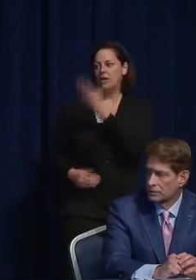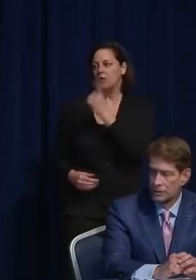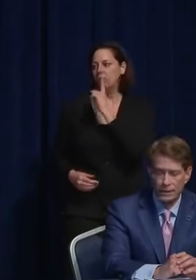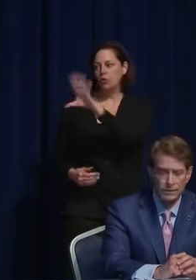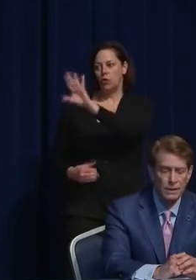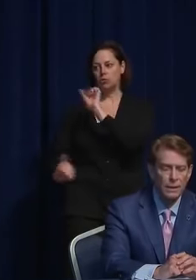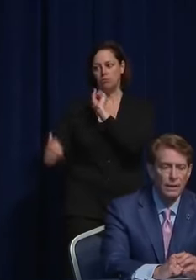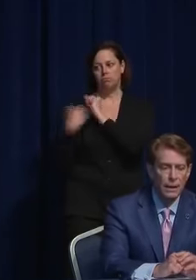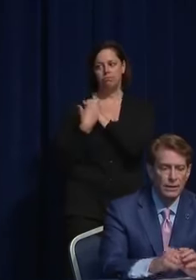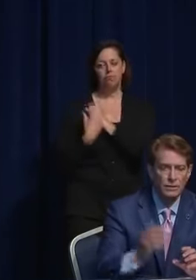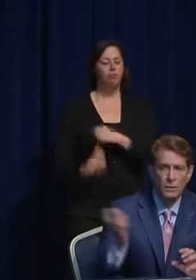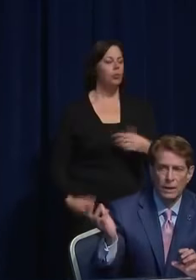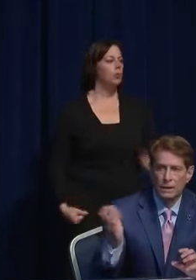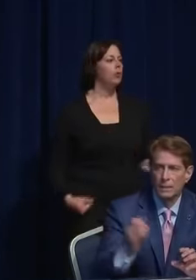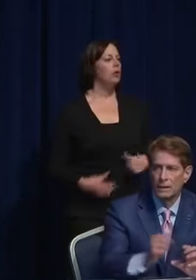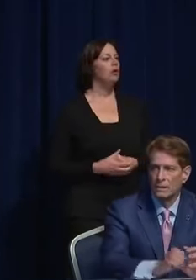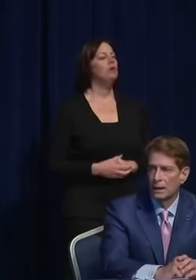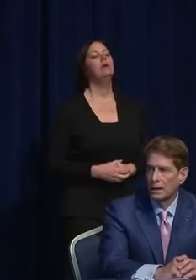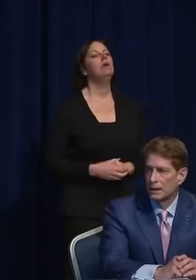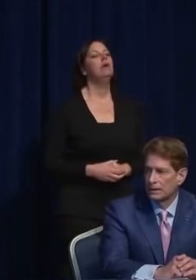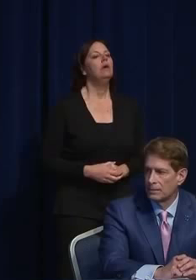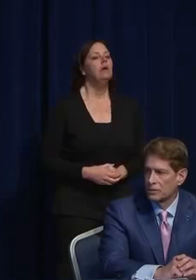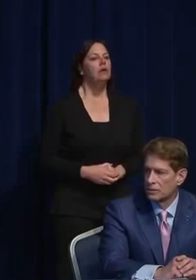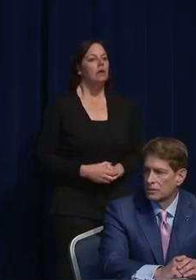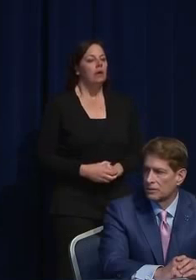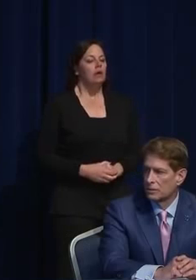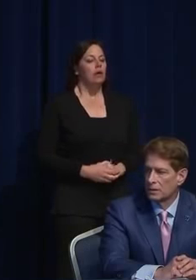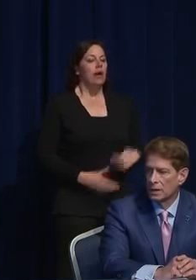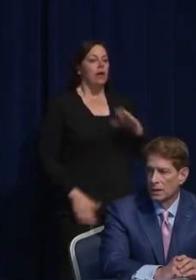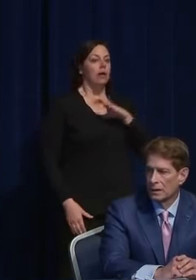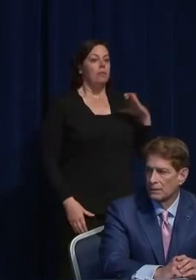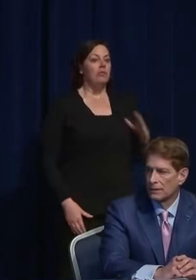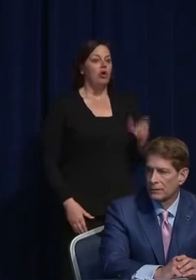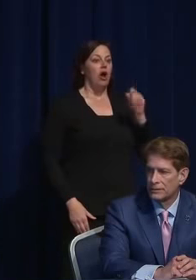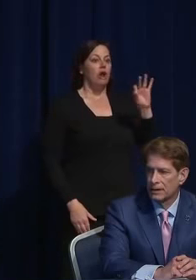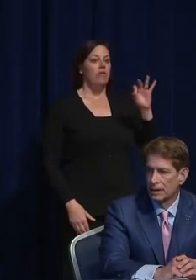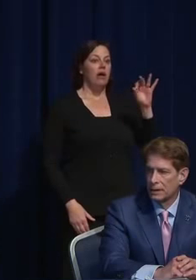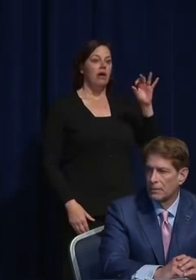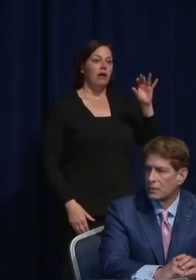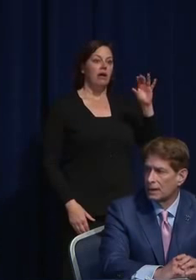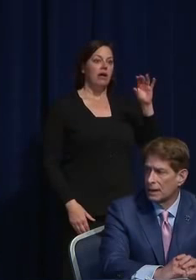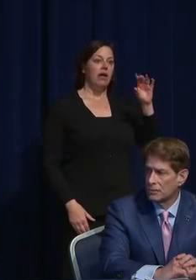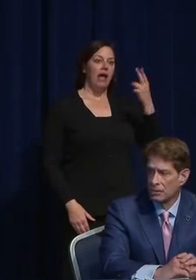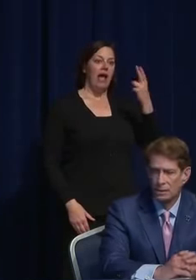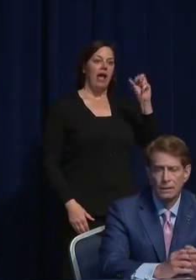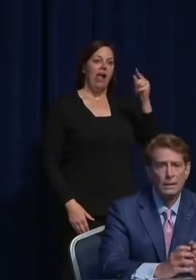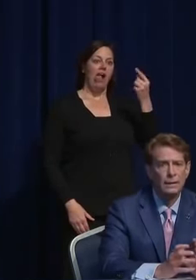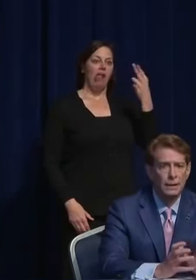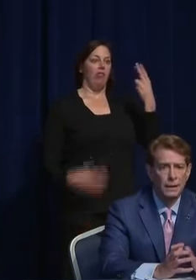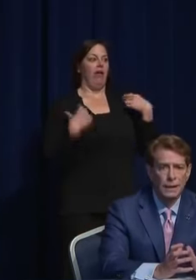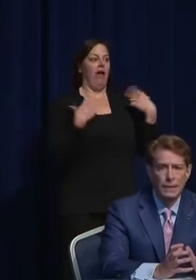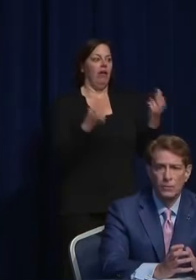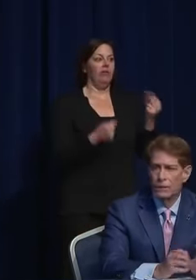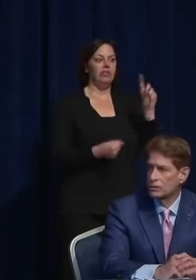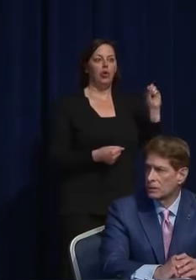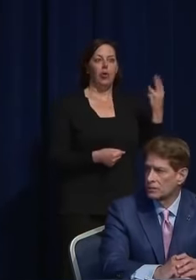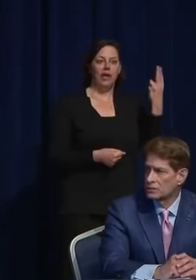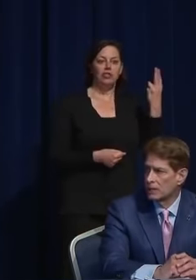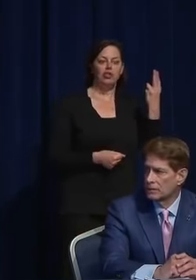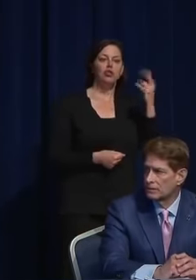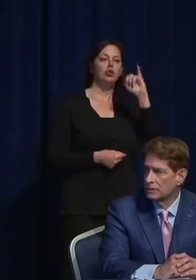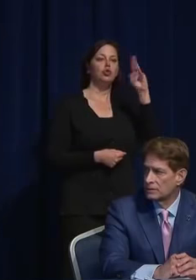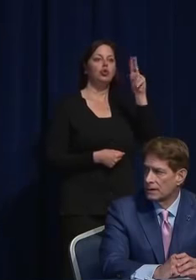those reach outs. And I also want to commend the Commissioner for her efforts. The communication, the collaboration,